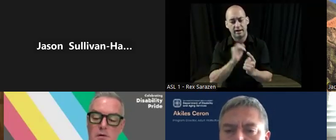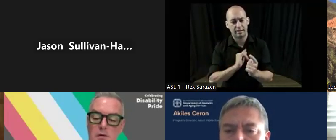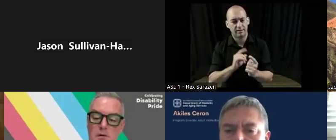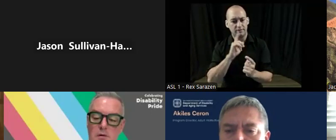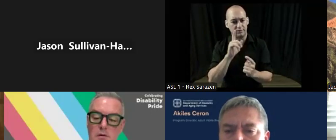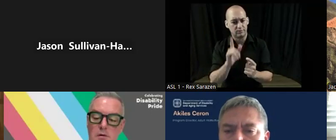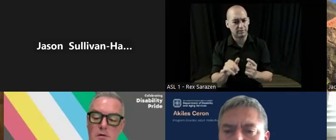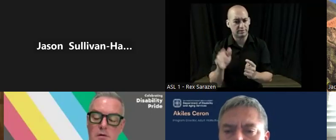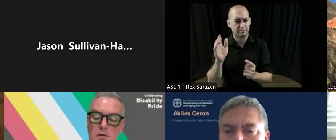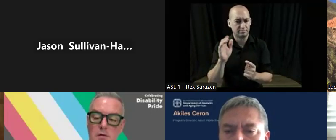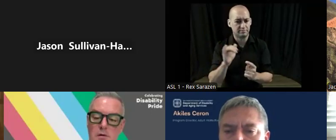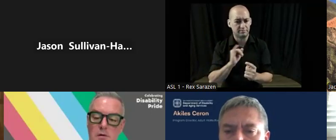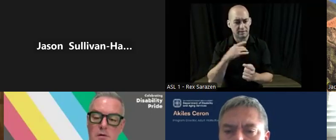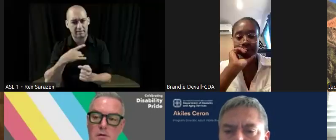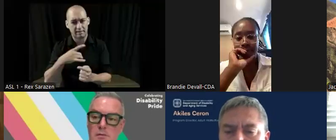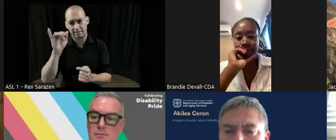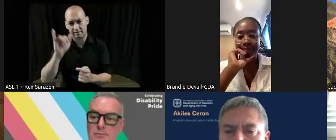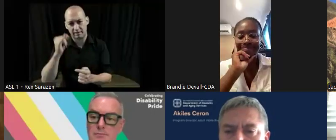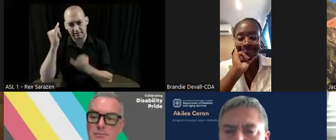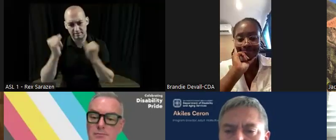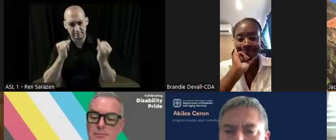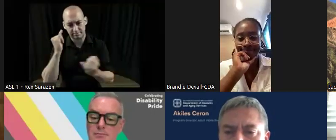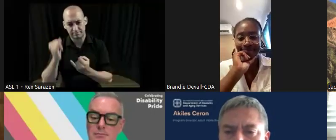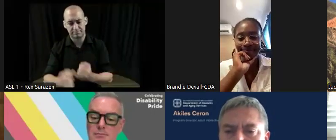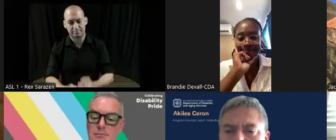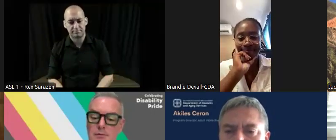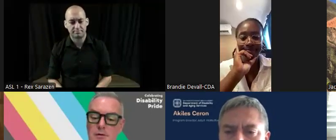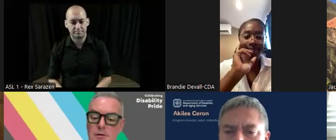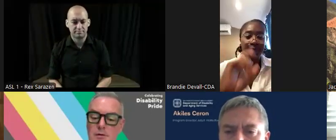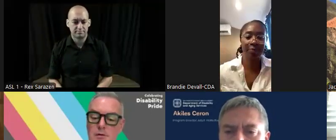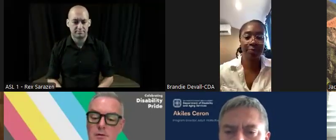I like that idea. Great.